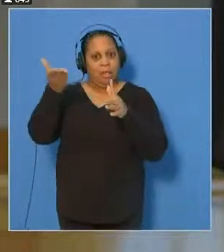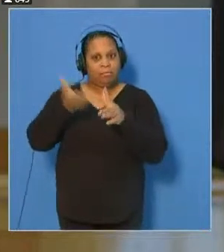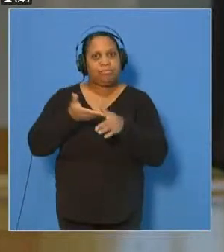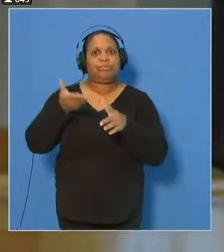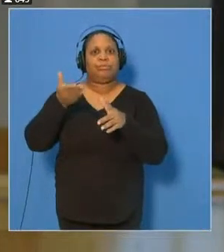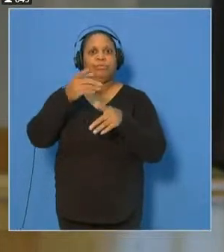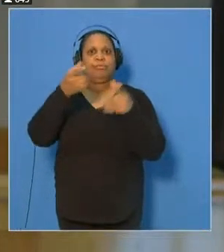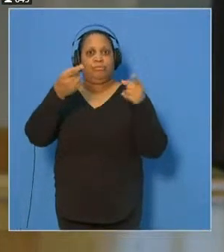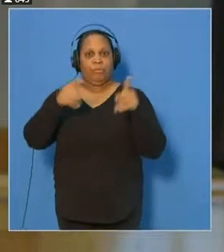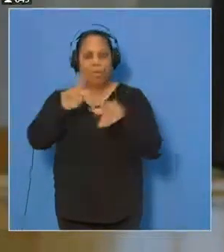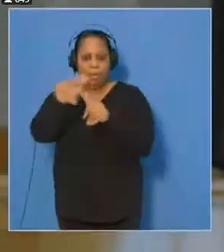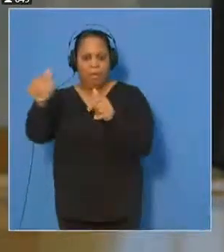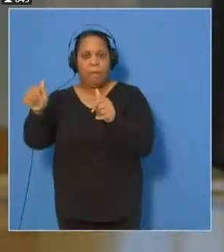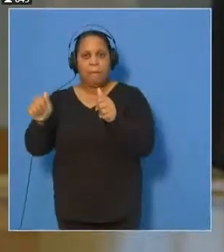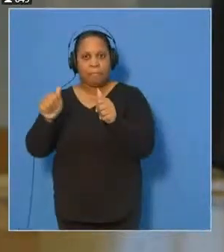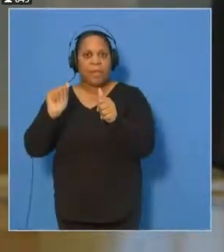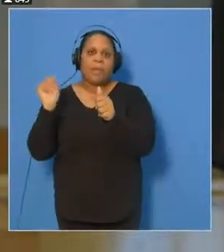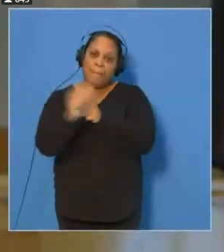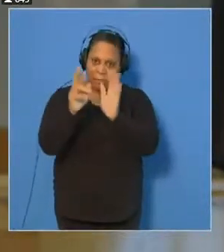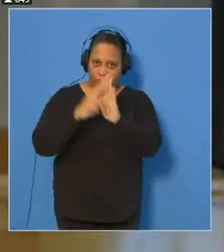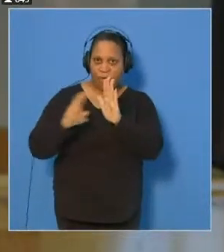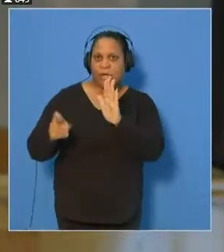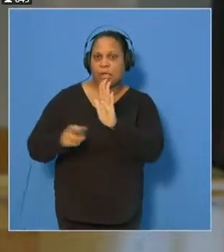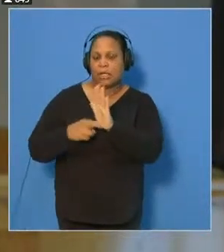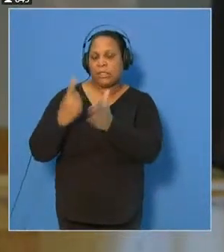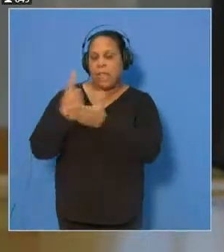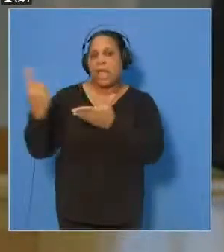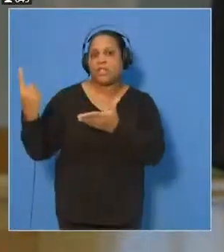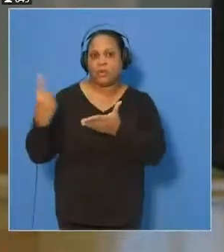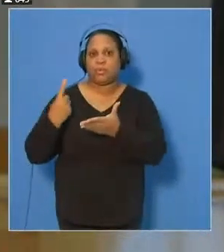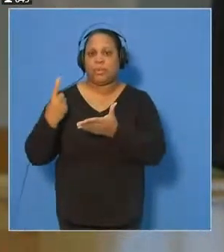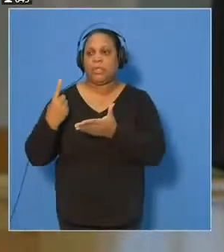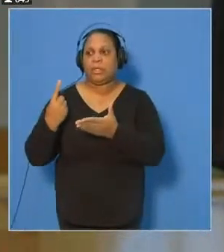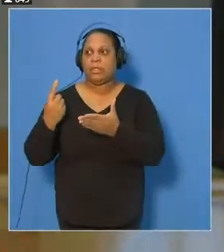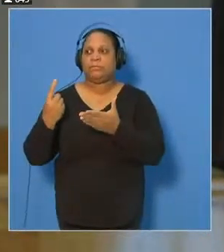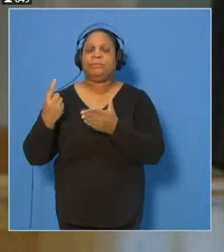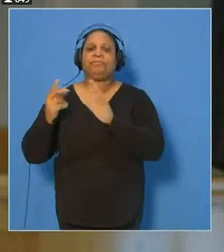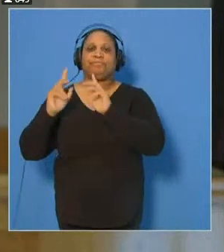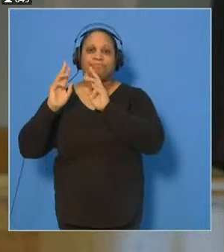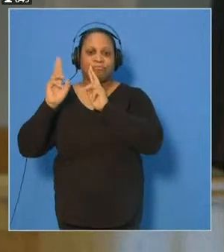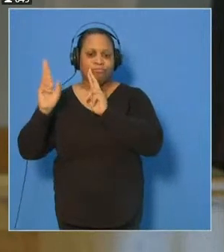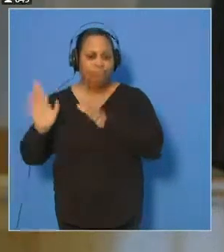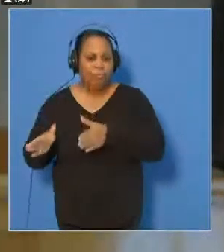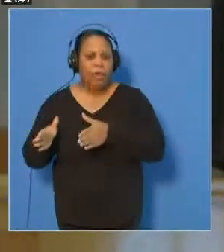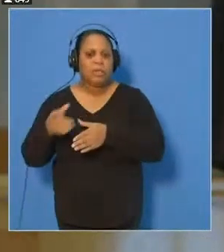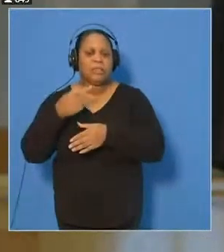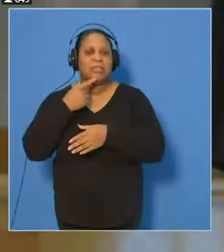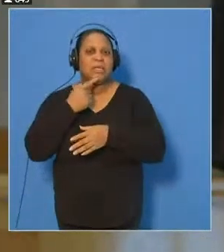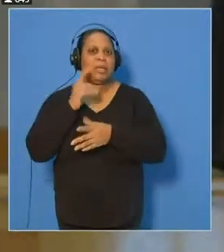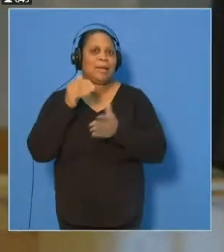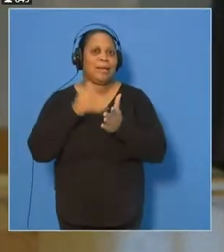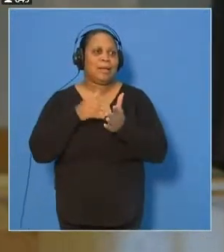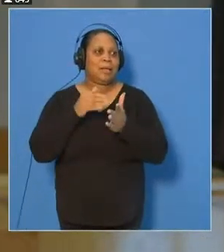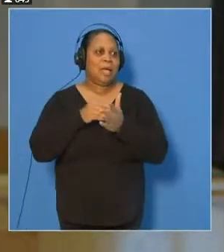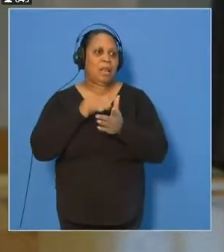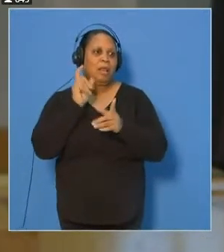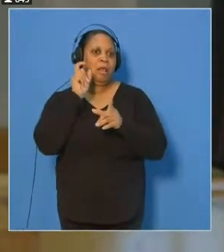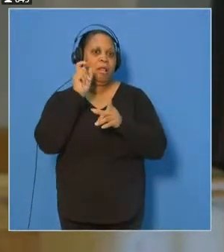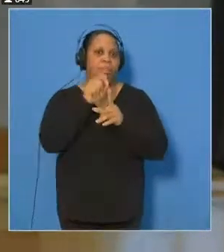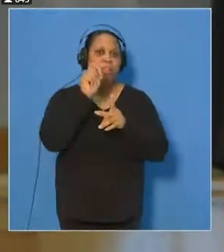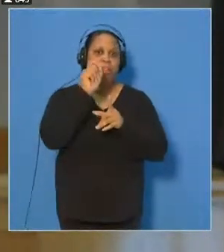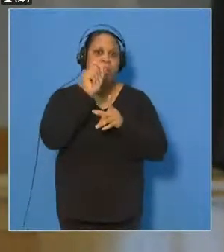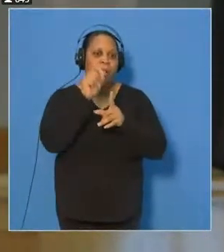passed last week. Again, many people on social media today are pushing back against the government labeling its